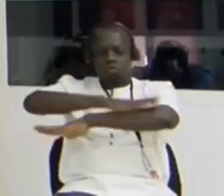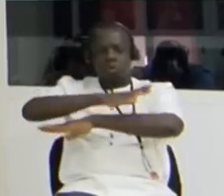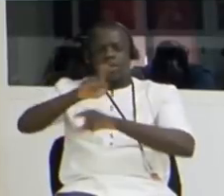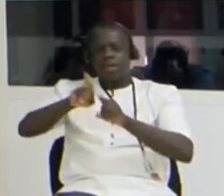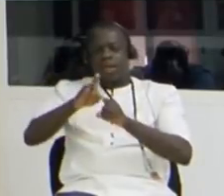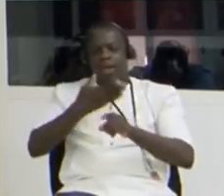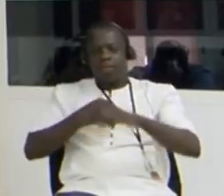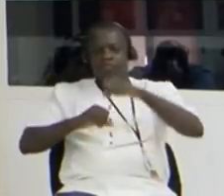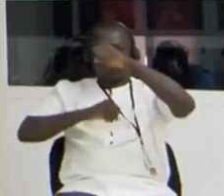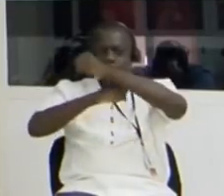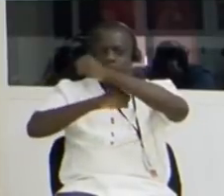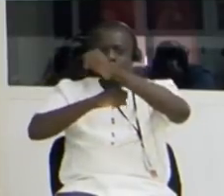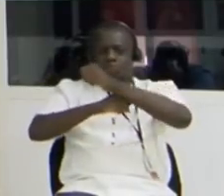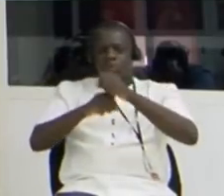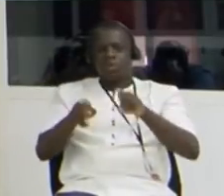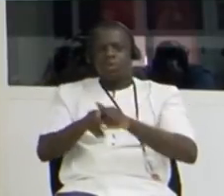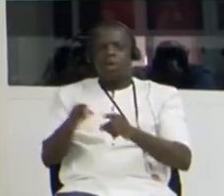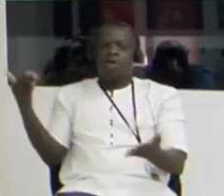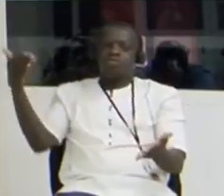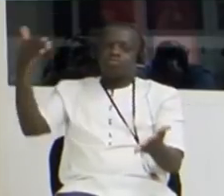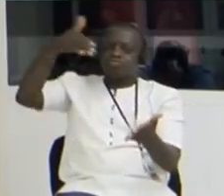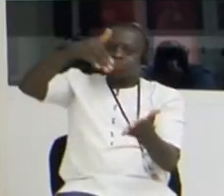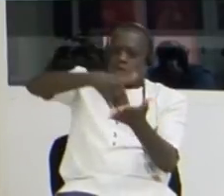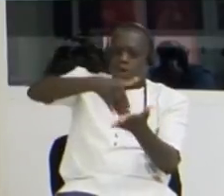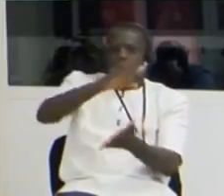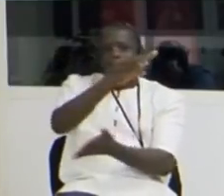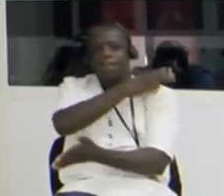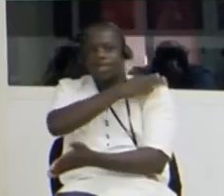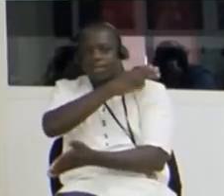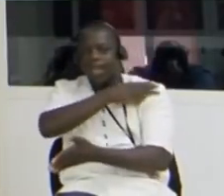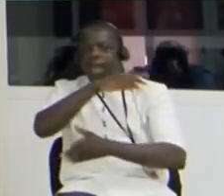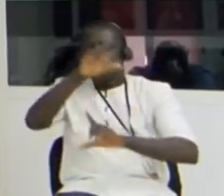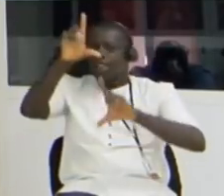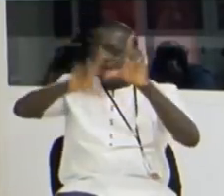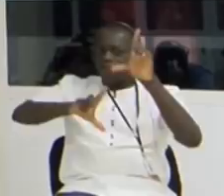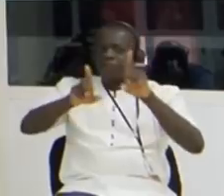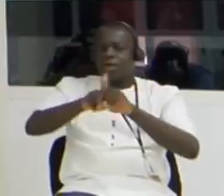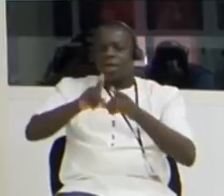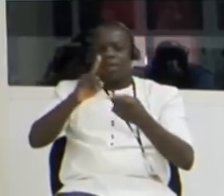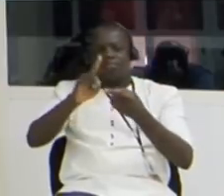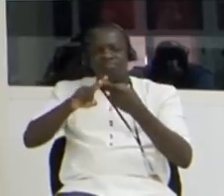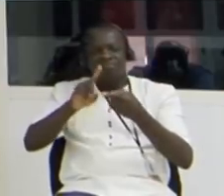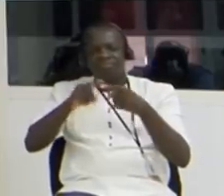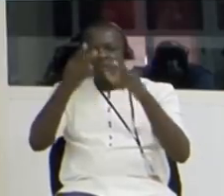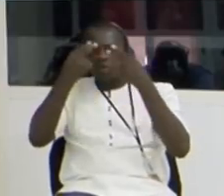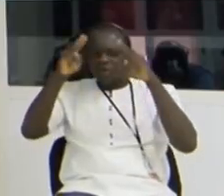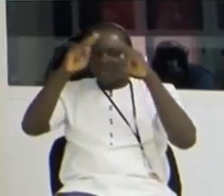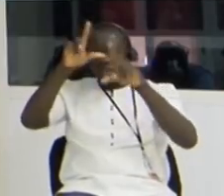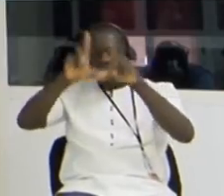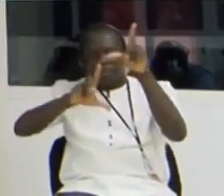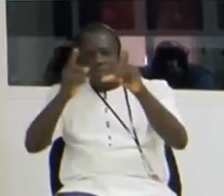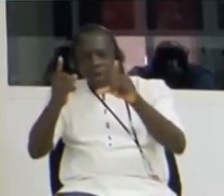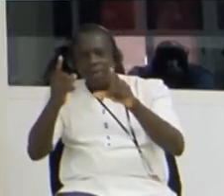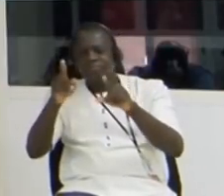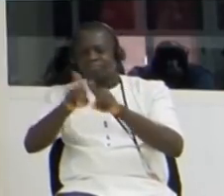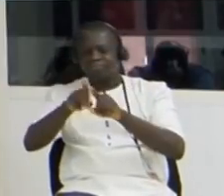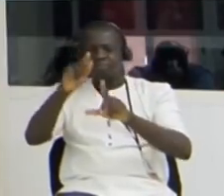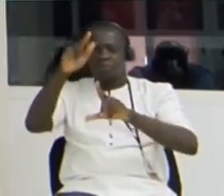to a scholarship up to master's level, and for the tertiary up to PhD level.